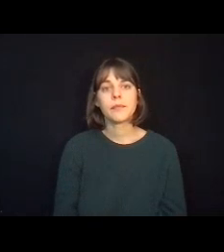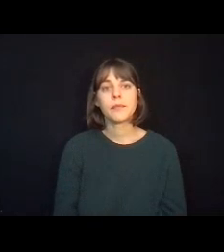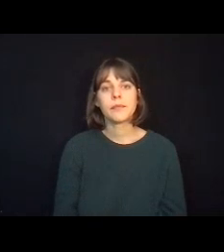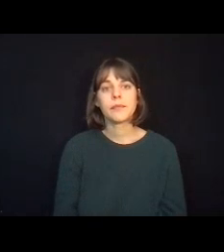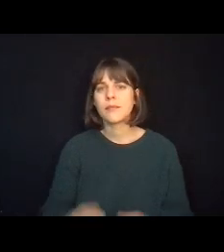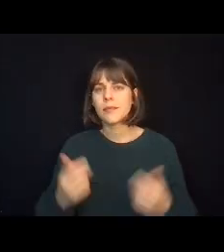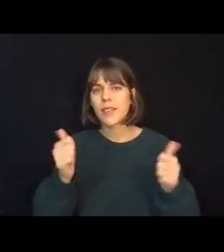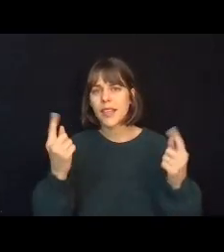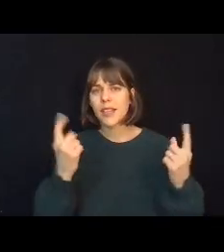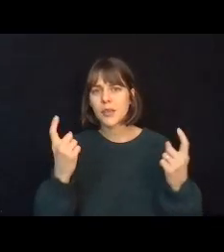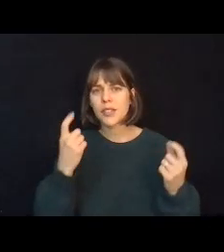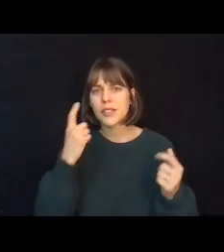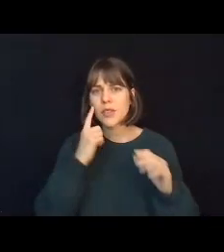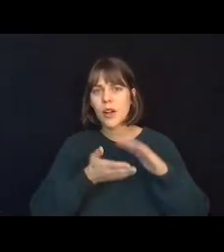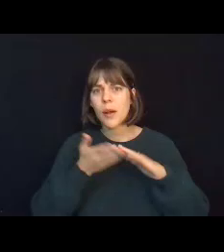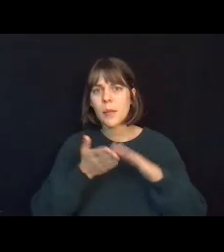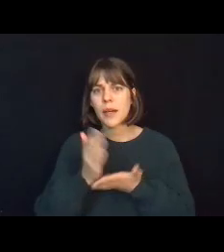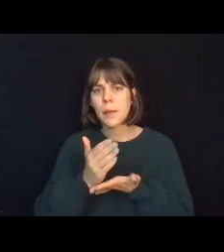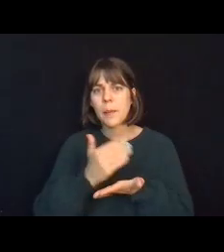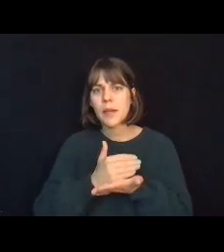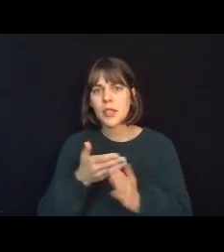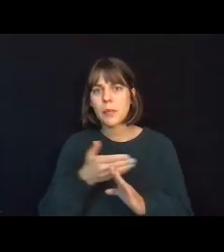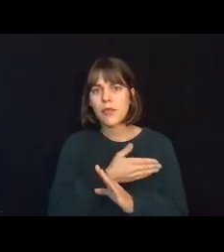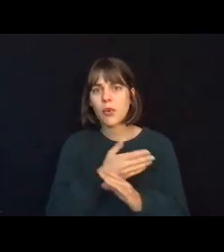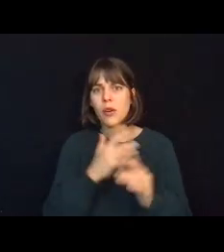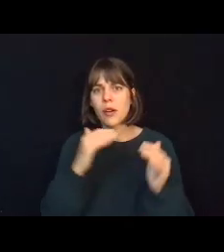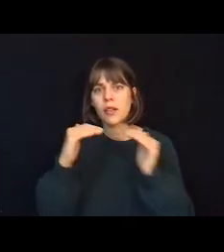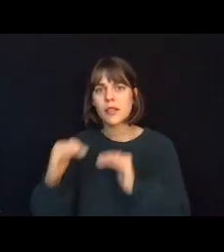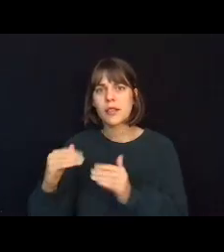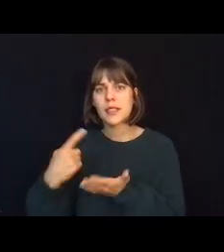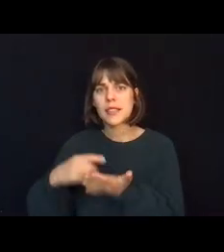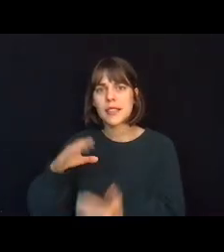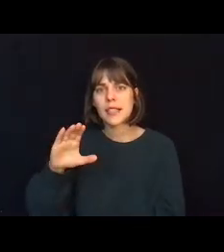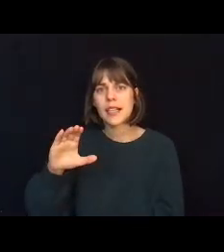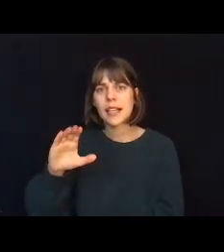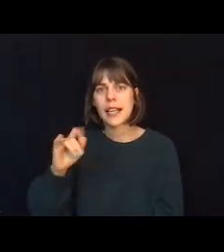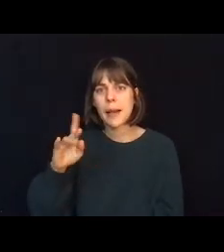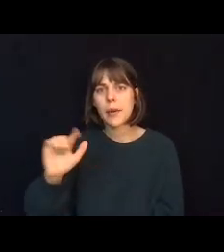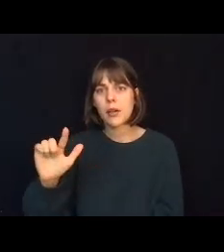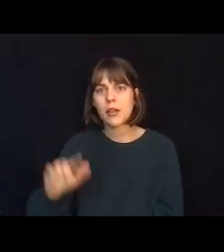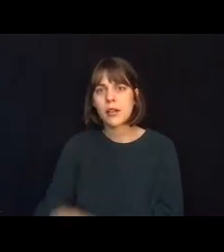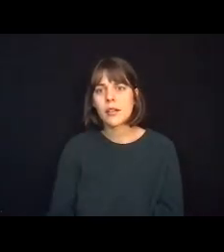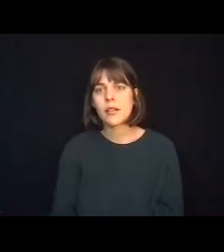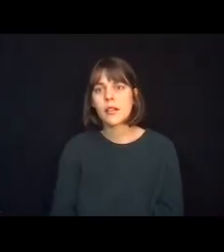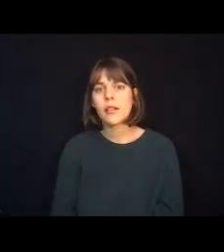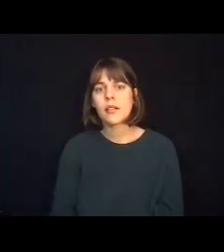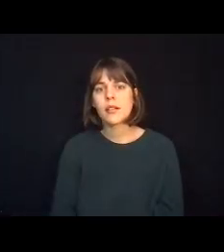Are there any questions on the operating budget prior to moving to capital?